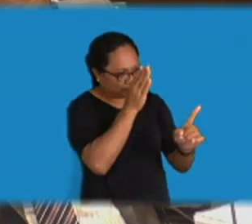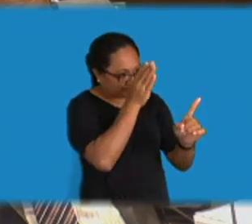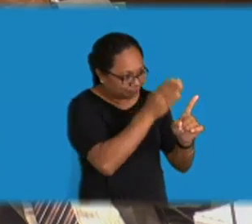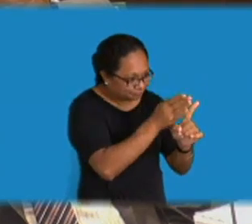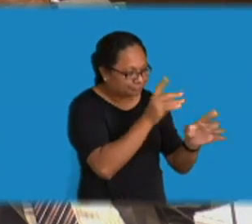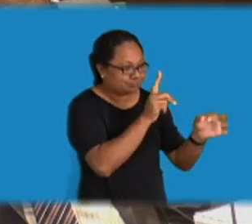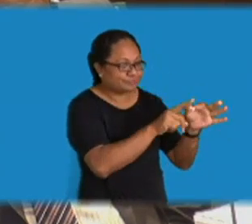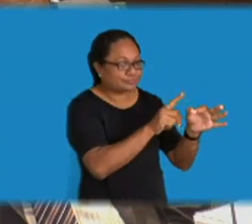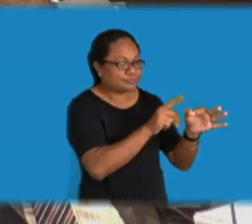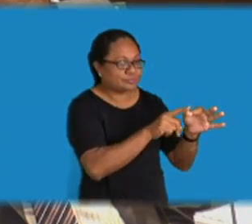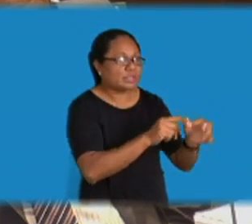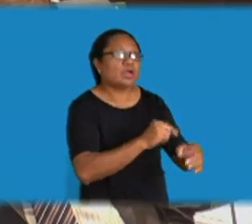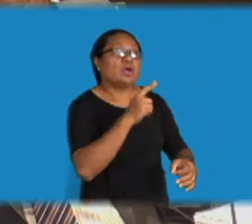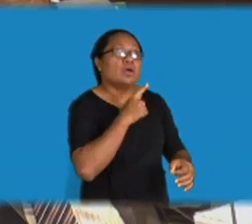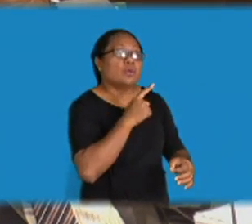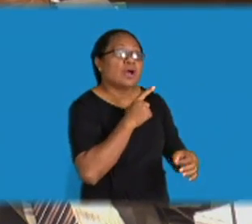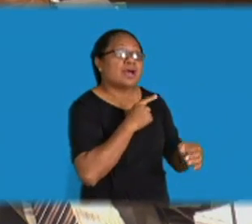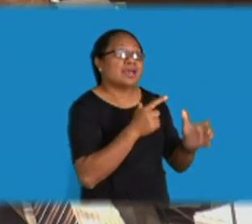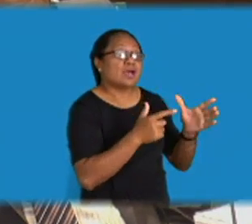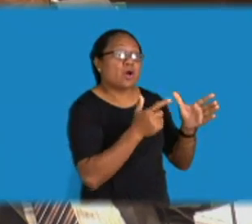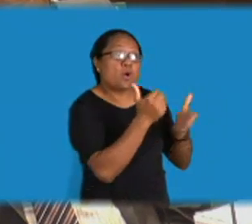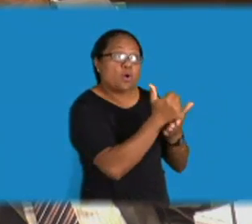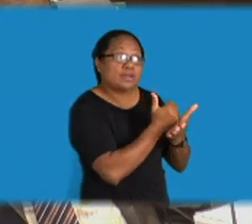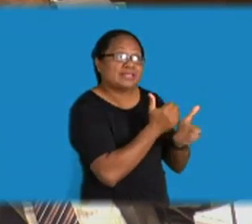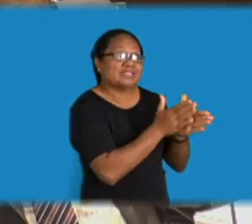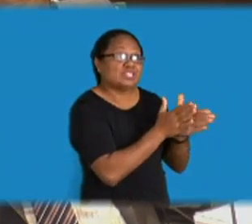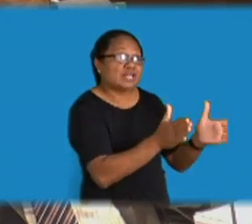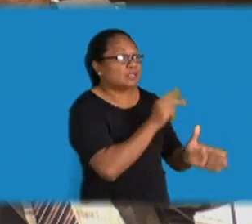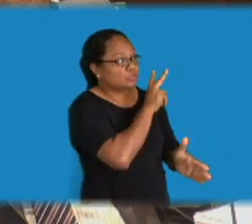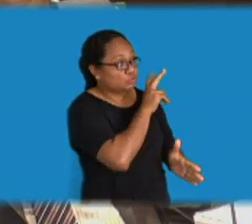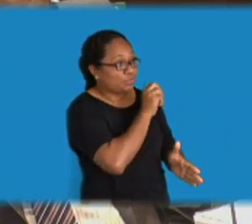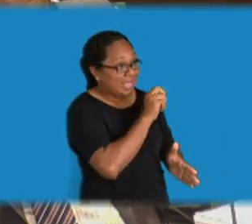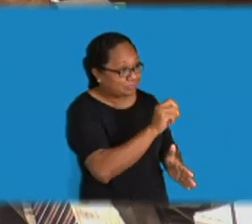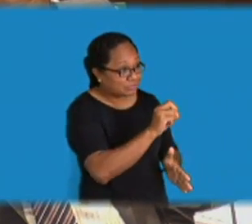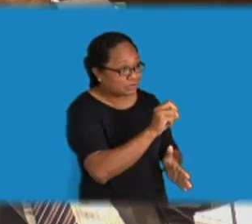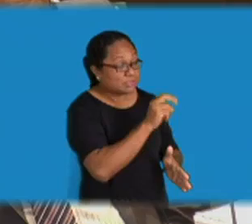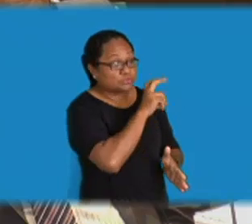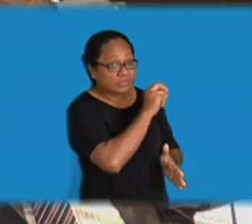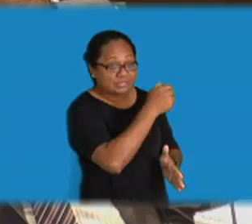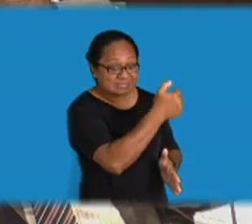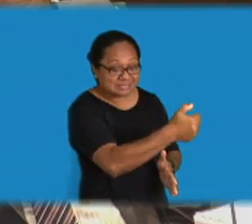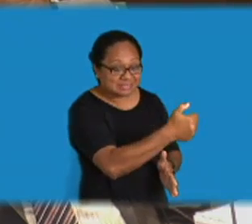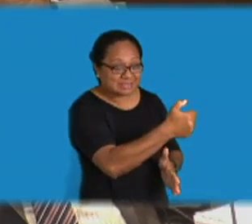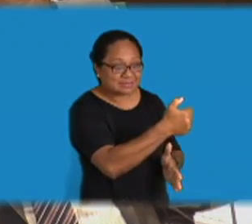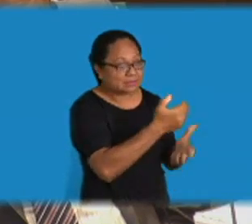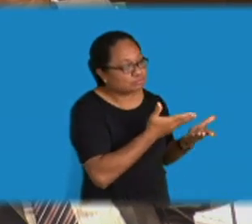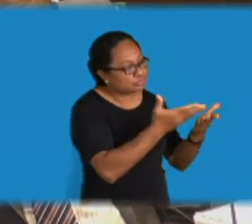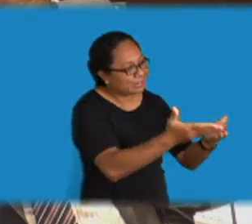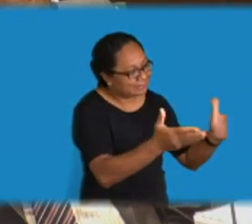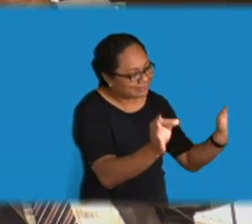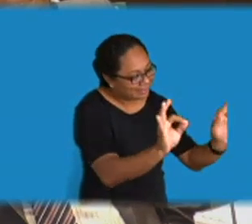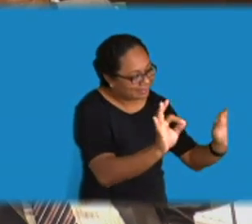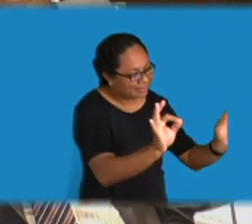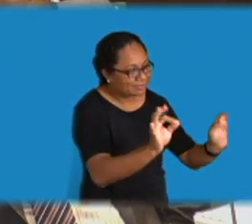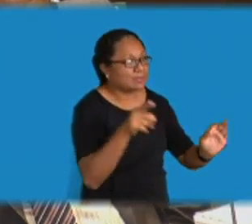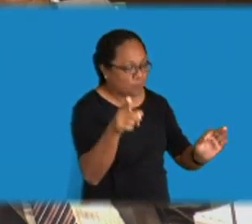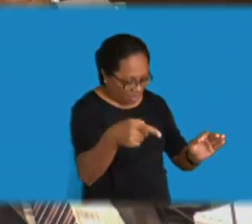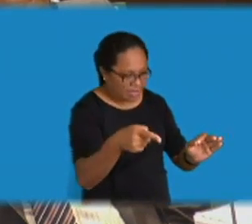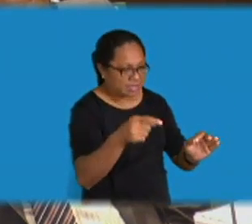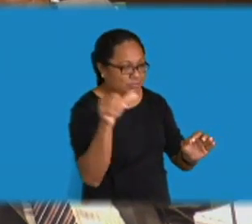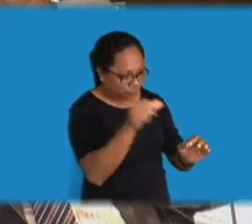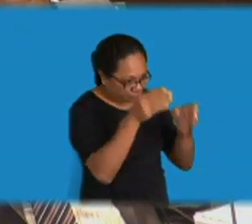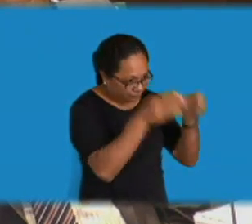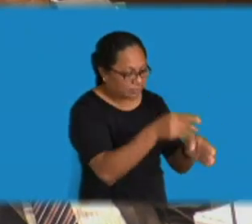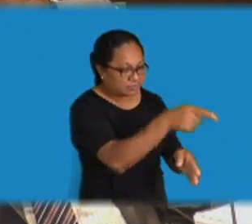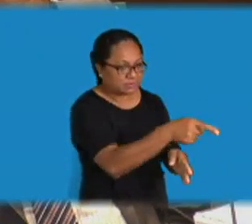is why aren't the Auditor General's report from 2000 and 2006 have not been presented, have not been assessed.